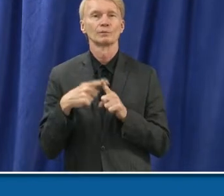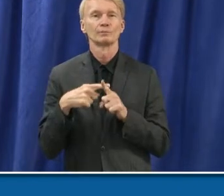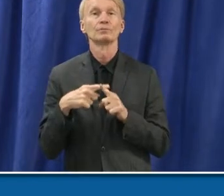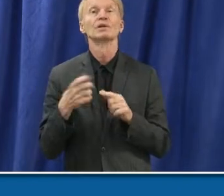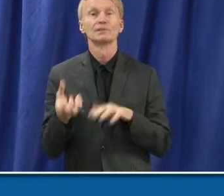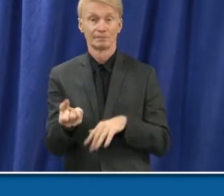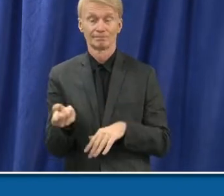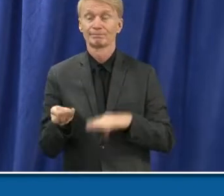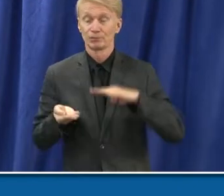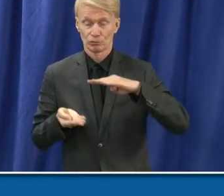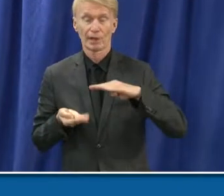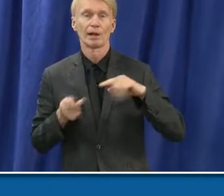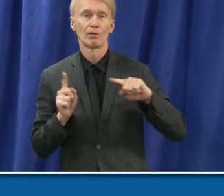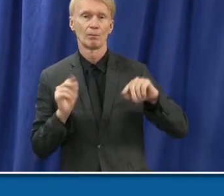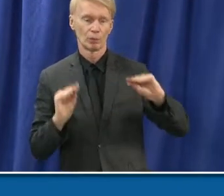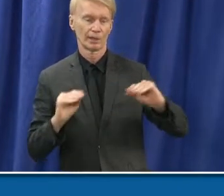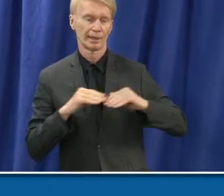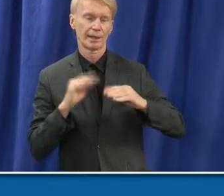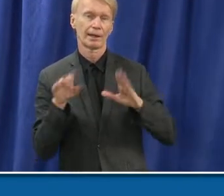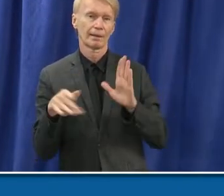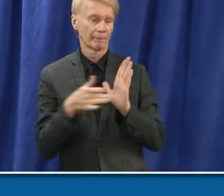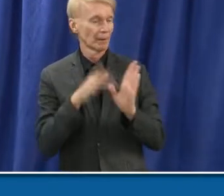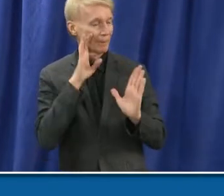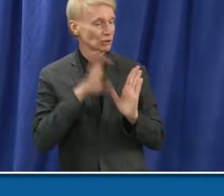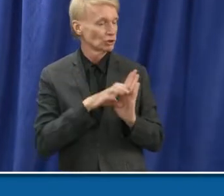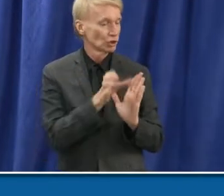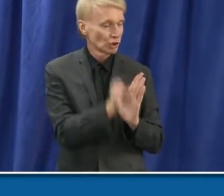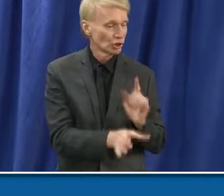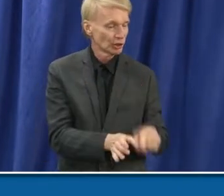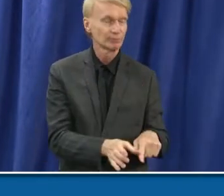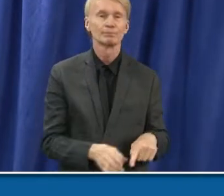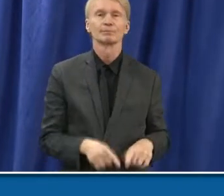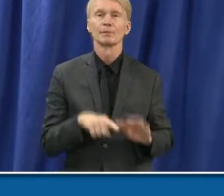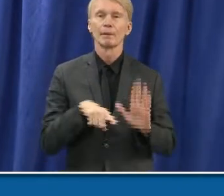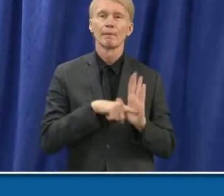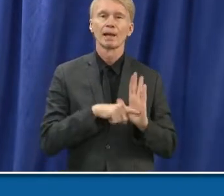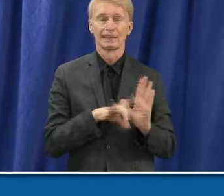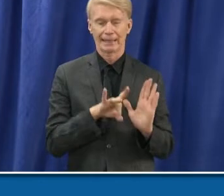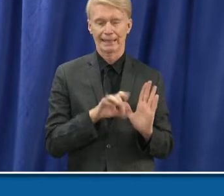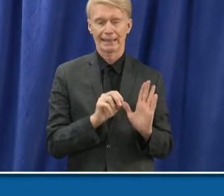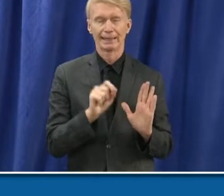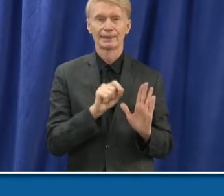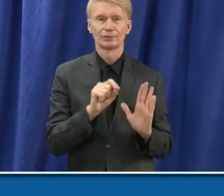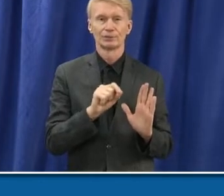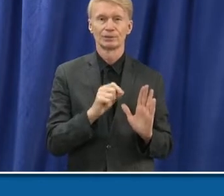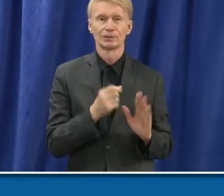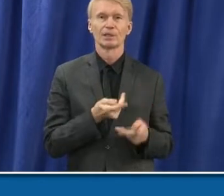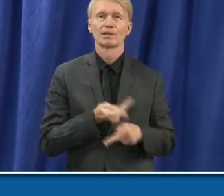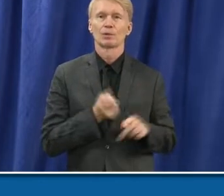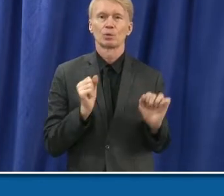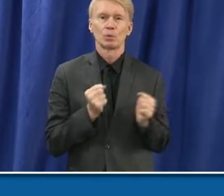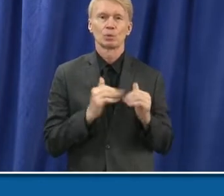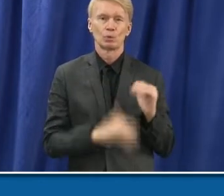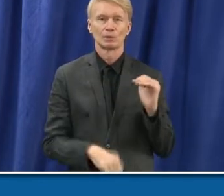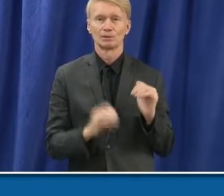dropped into the middle image there, which is a -80 thermal container. So that vaccine goes into its